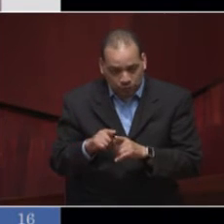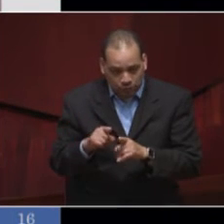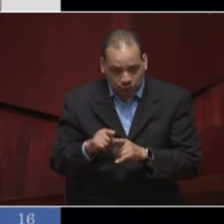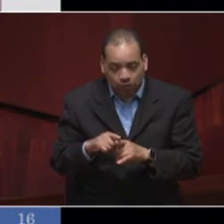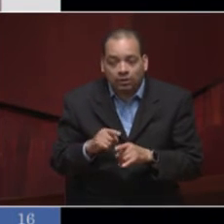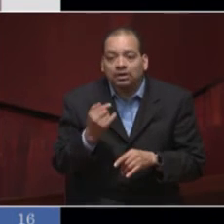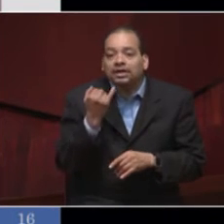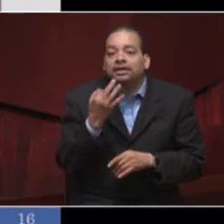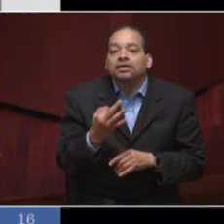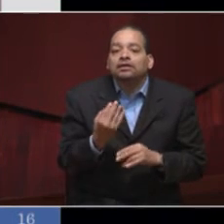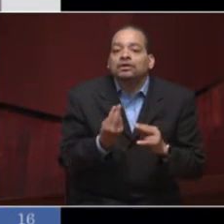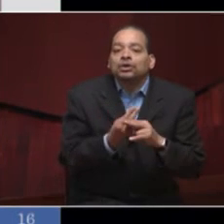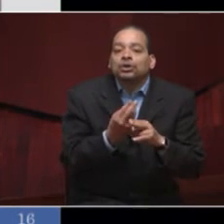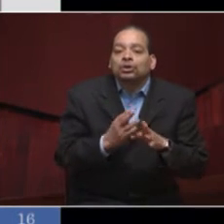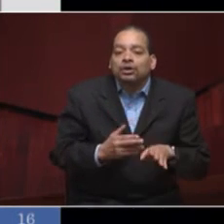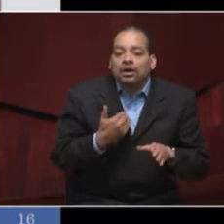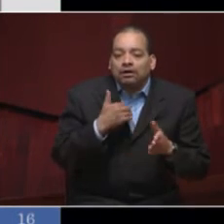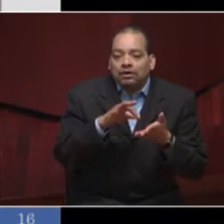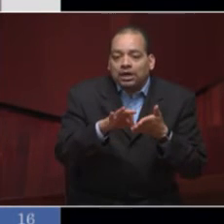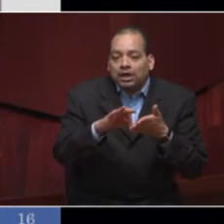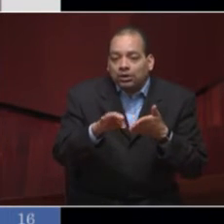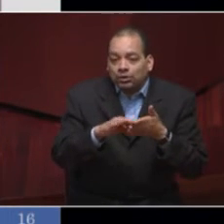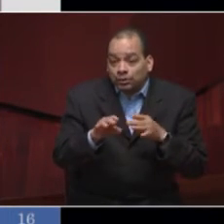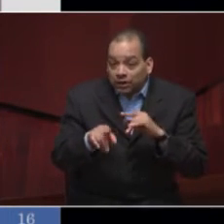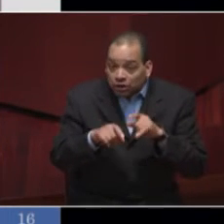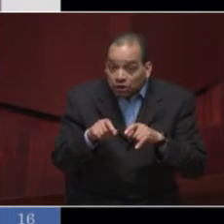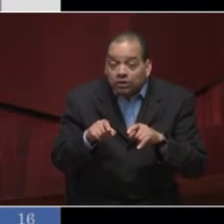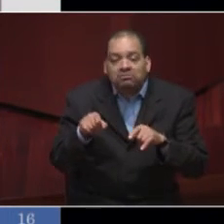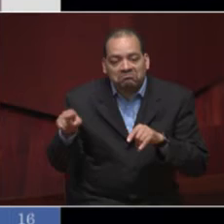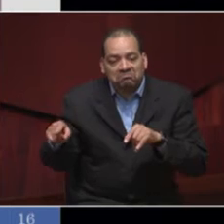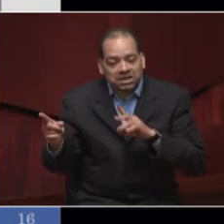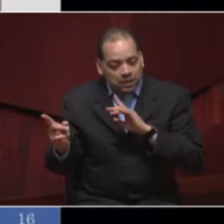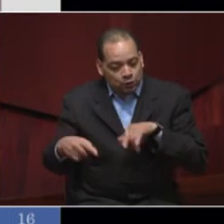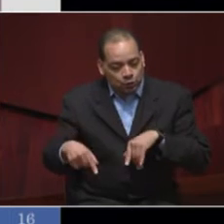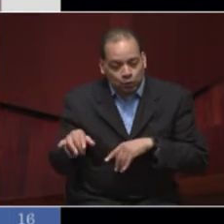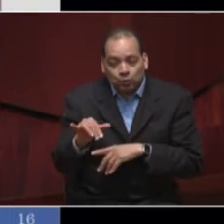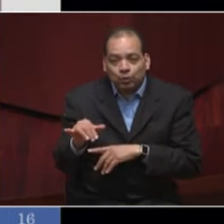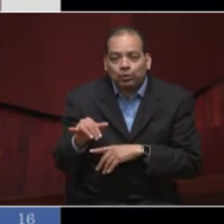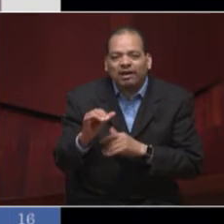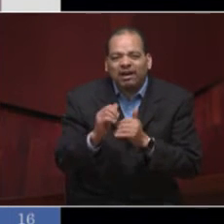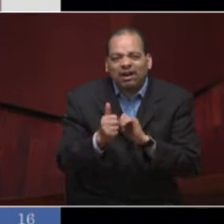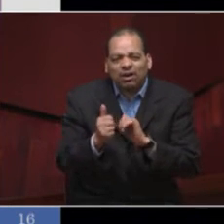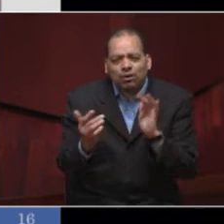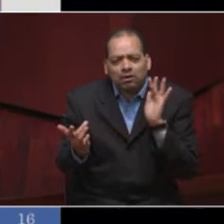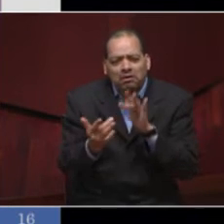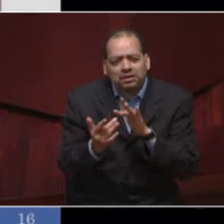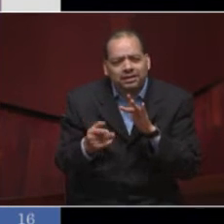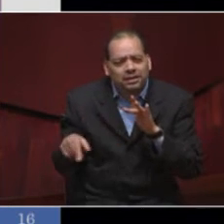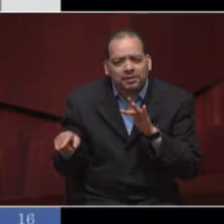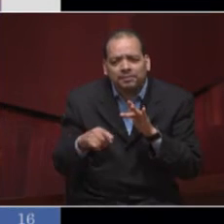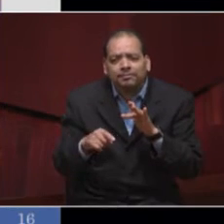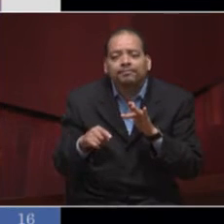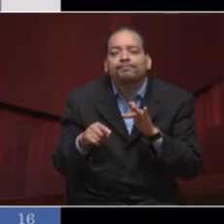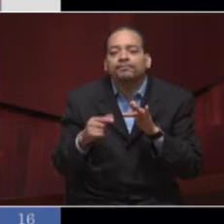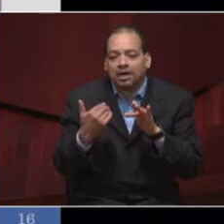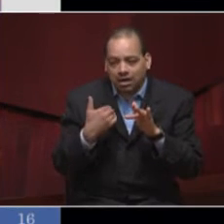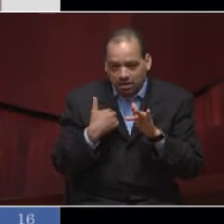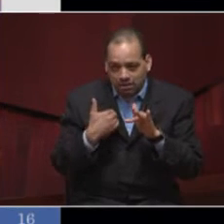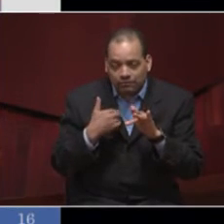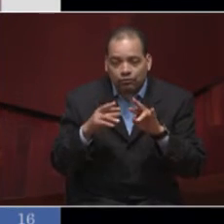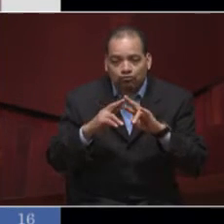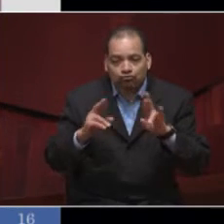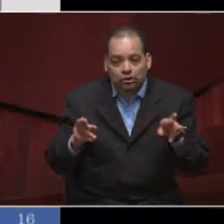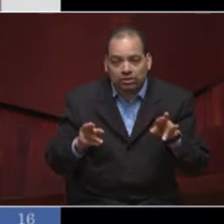account questions. The contact information is on the slide. It's also available on the webpage, and